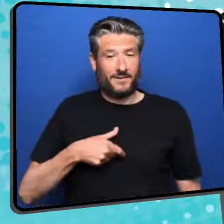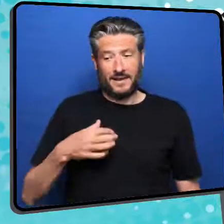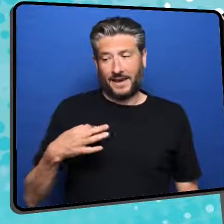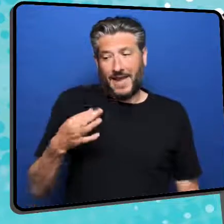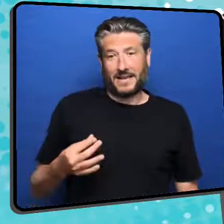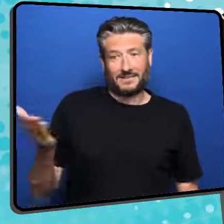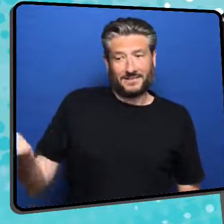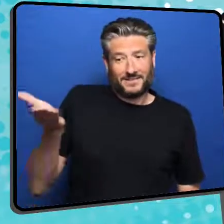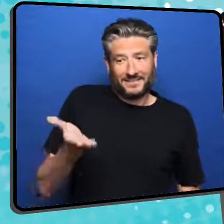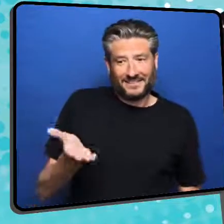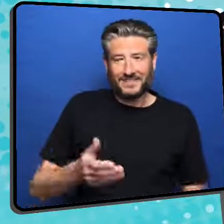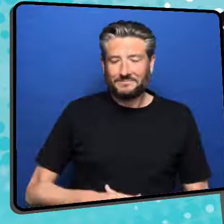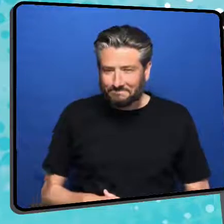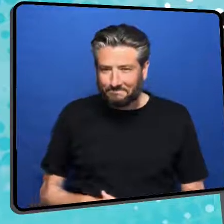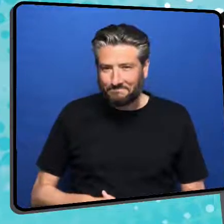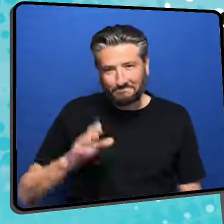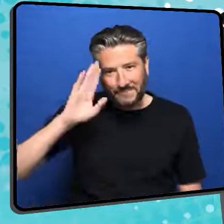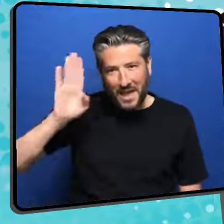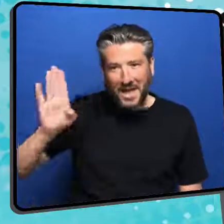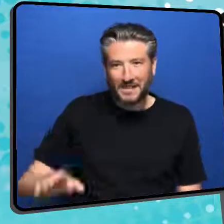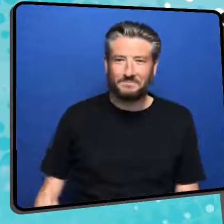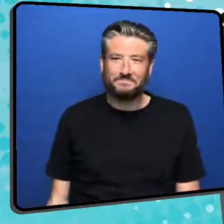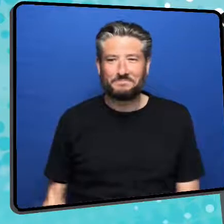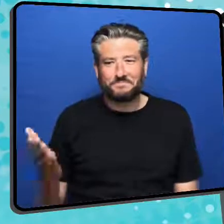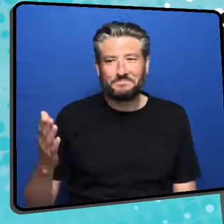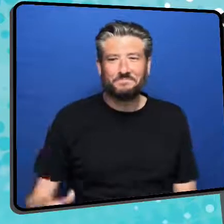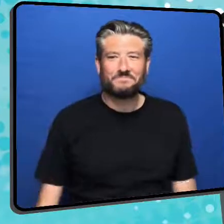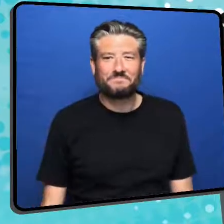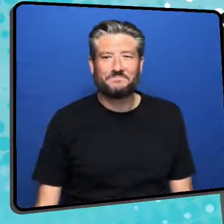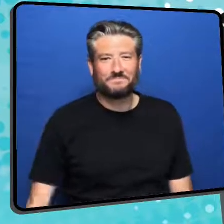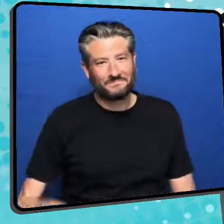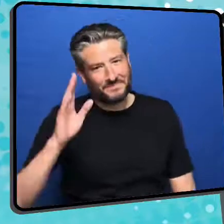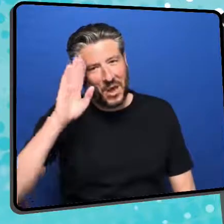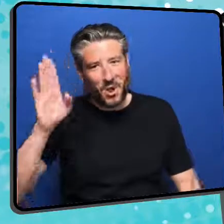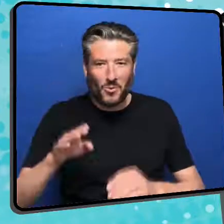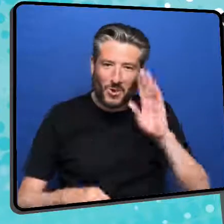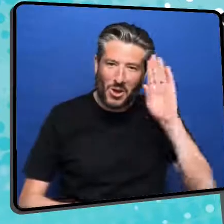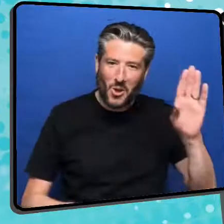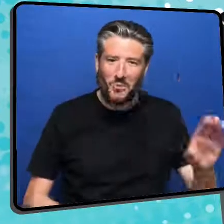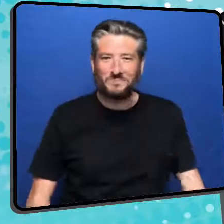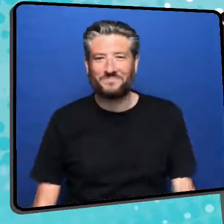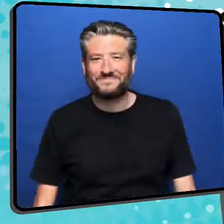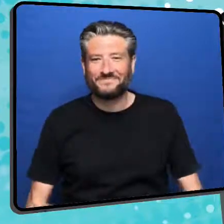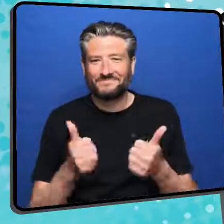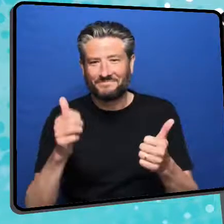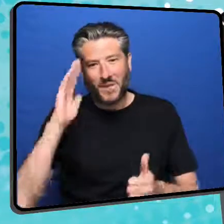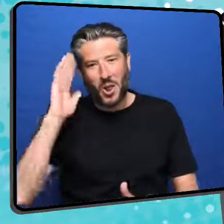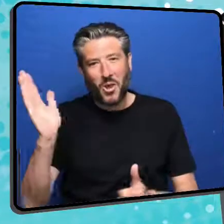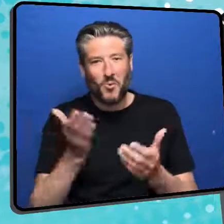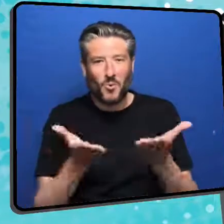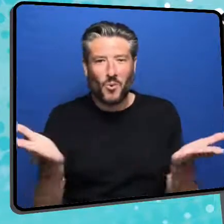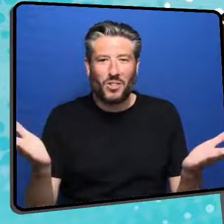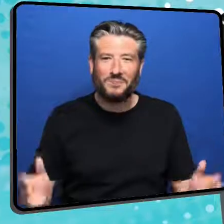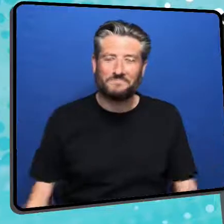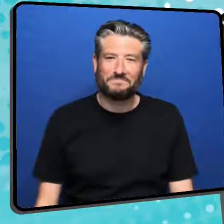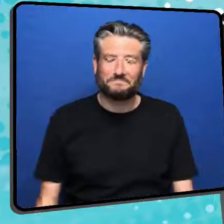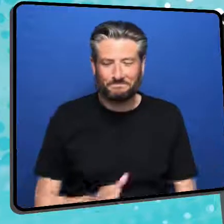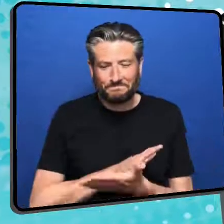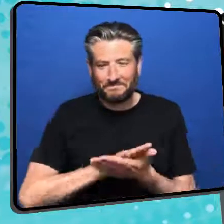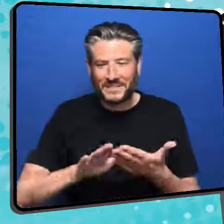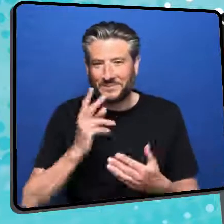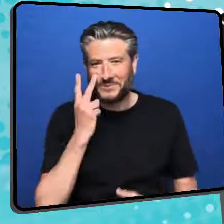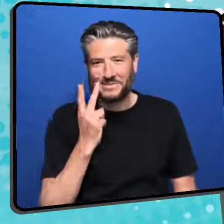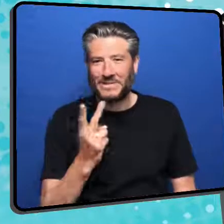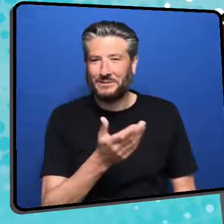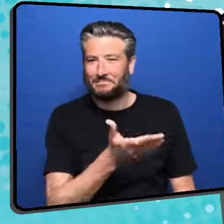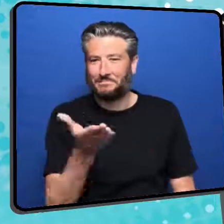Hey, Robert. Hello, everyone. Hello, Amy. Hello, Henk. Hello, everyone. Nice to meet you. Nice to be a part of the show.